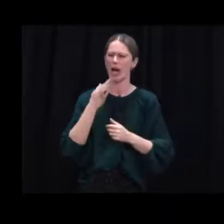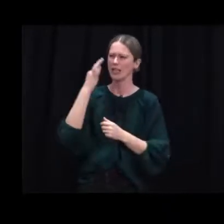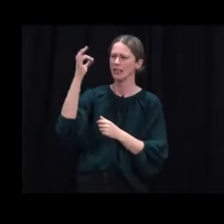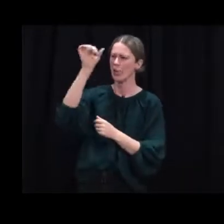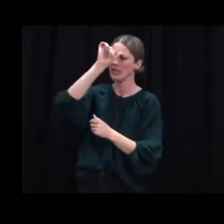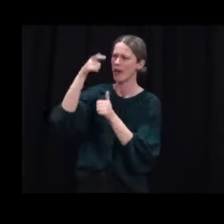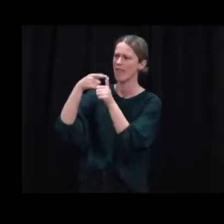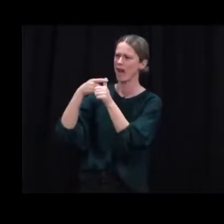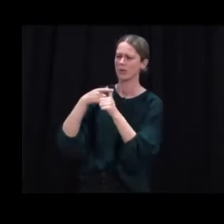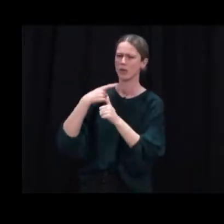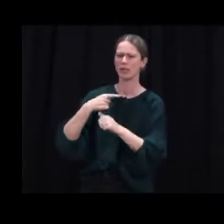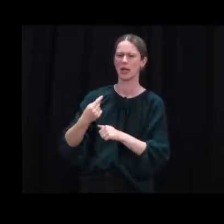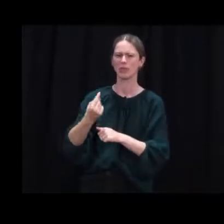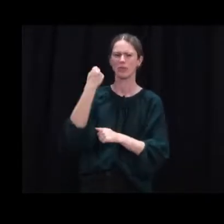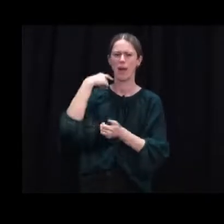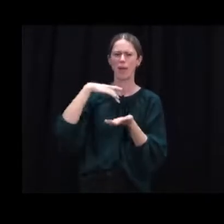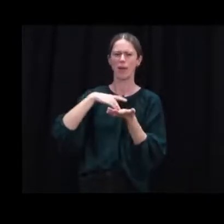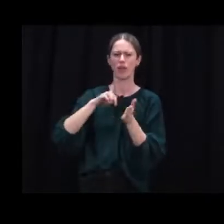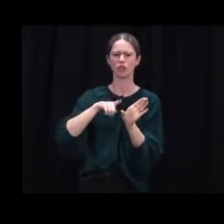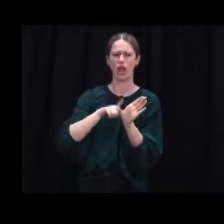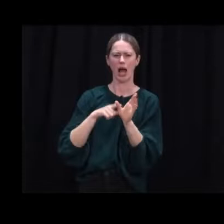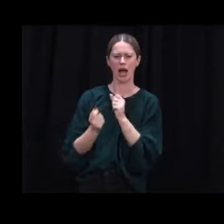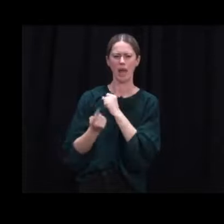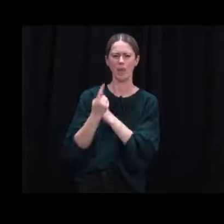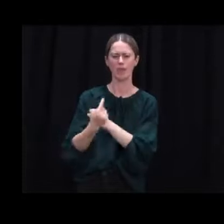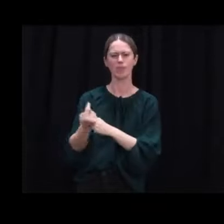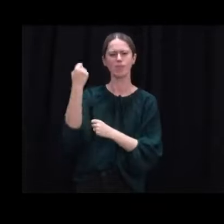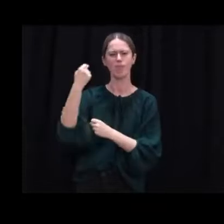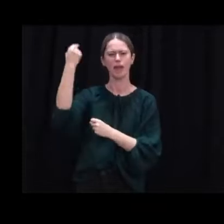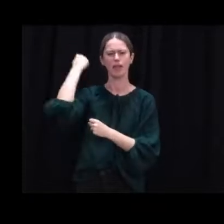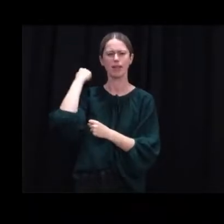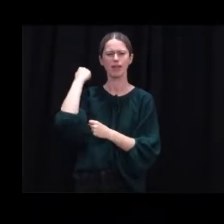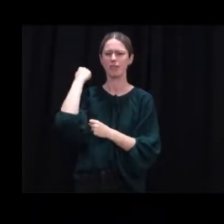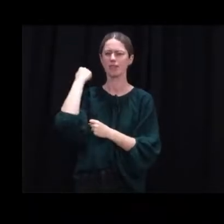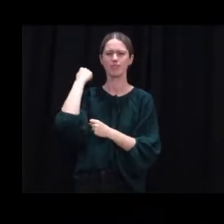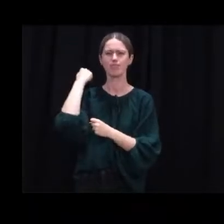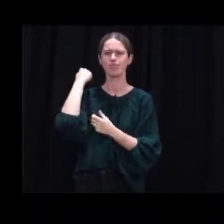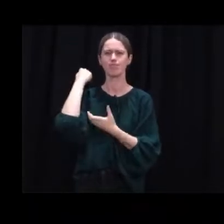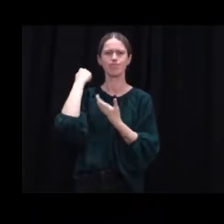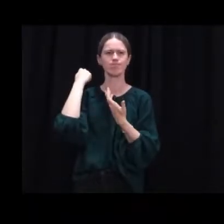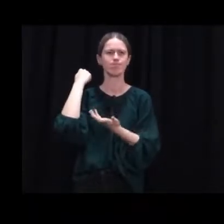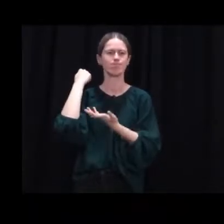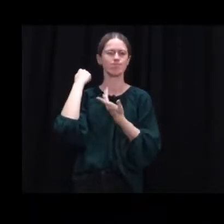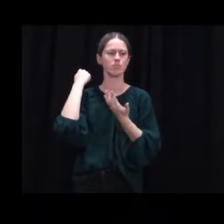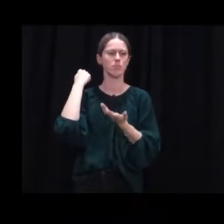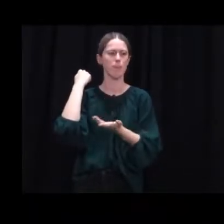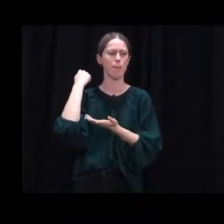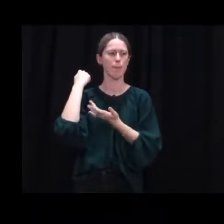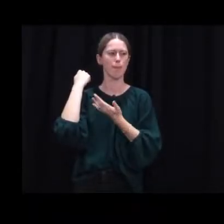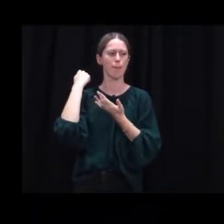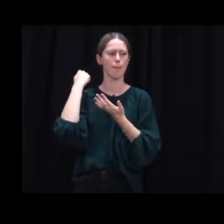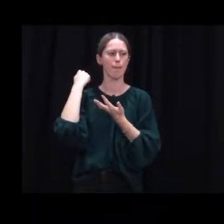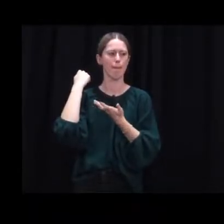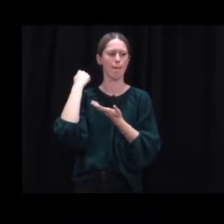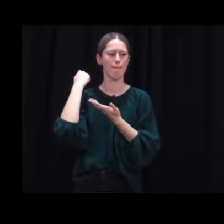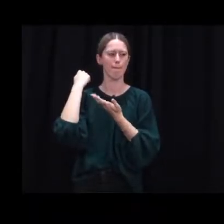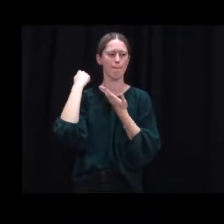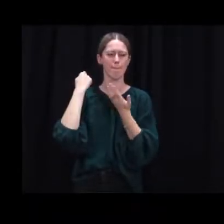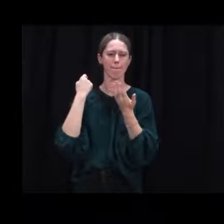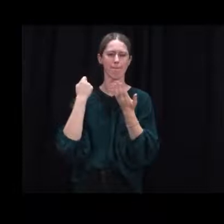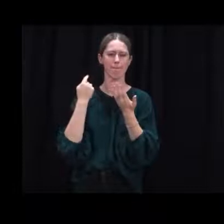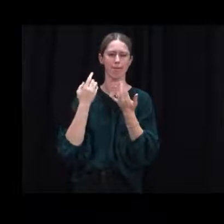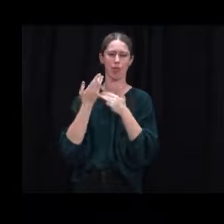for drawing up. We've been seeking expert advice on this because, recalling that this was mid-July that it happened,